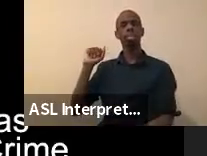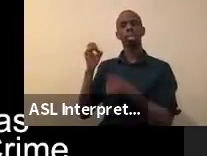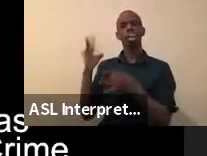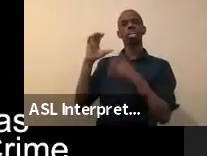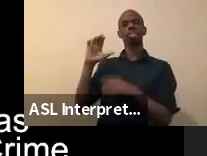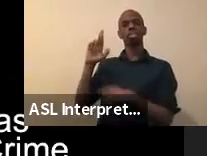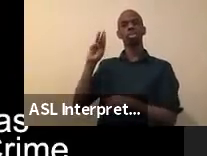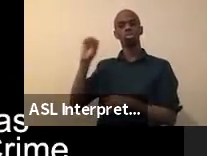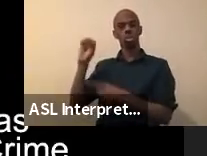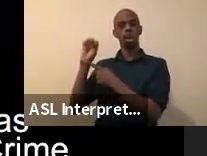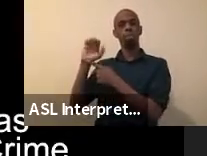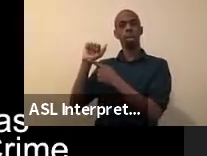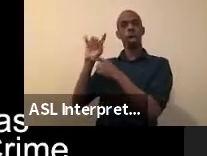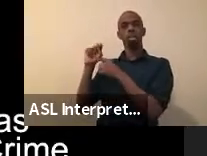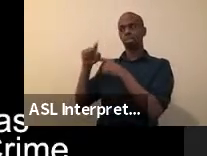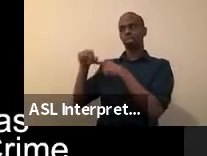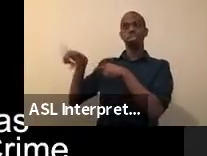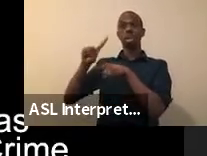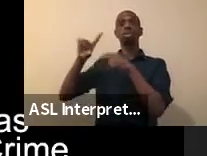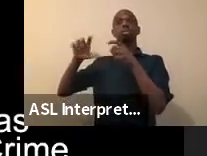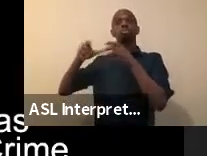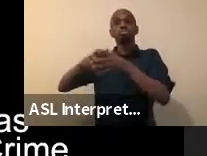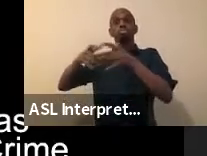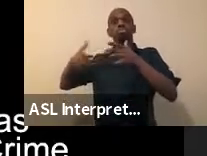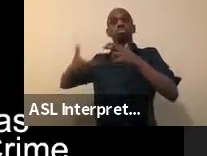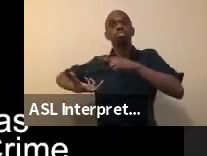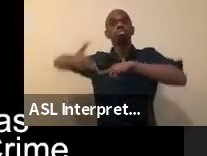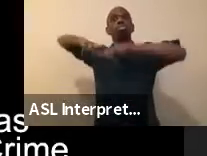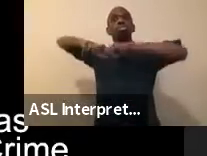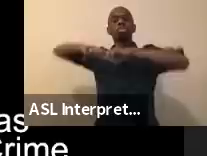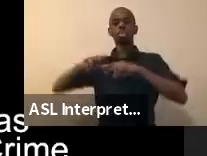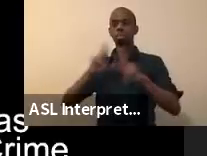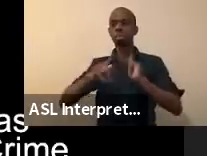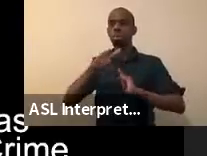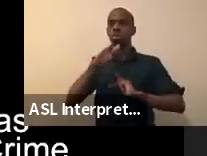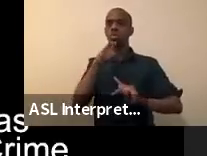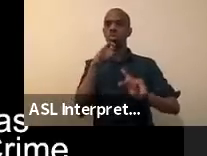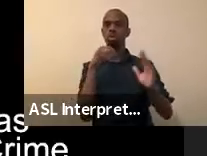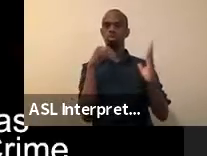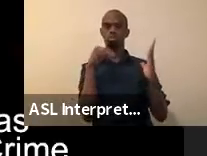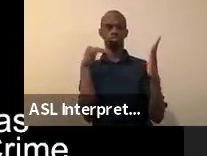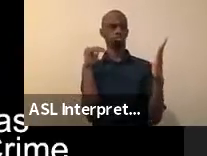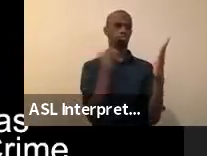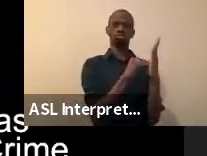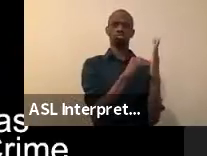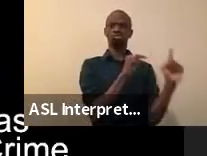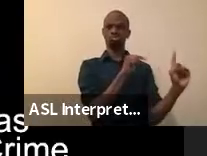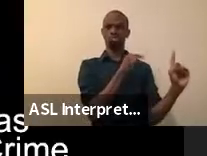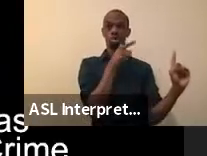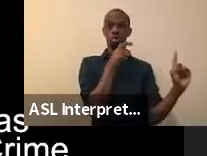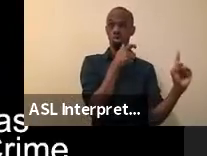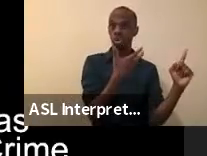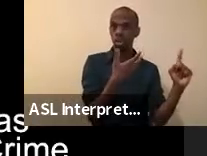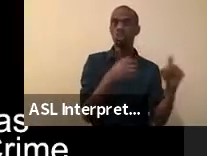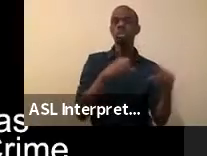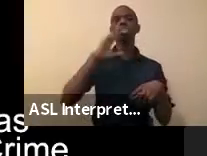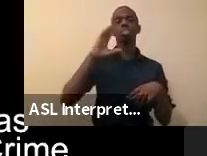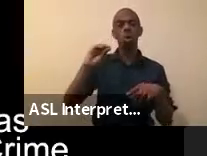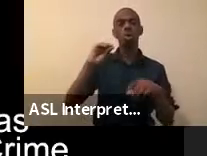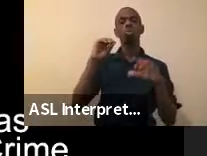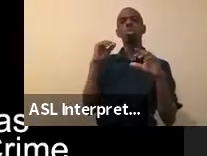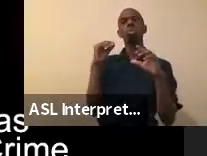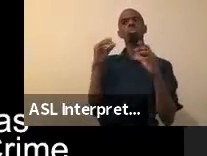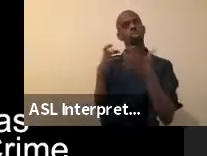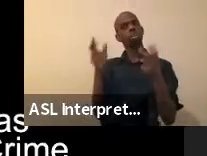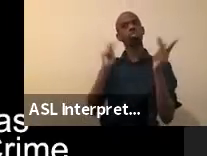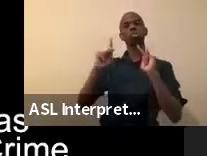categories of who gets targeted. So a lot of us are very critical of Biden, President Biden, for his role,